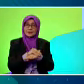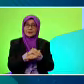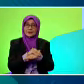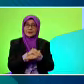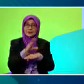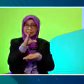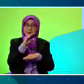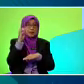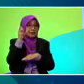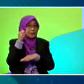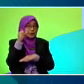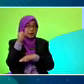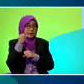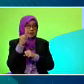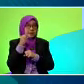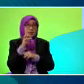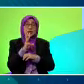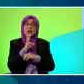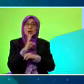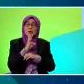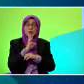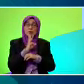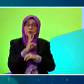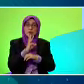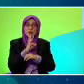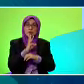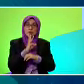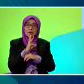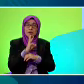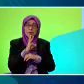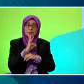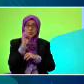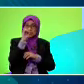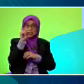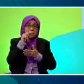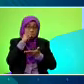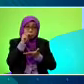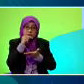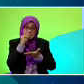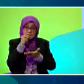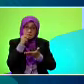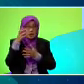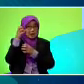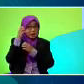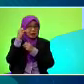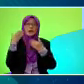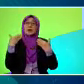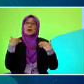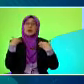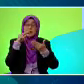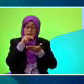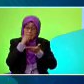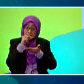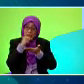because water has no nutrient, while fresh milk has nutrients in it. After one day, the fresh